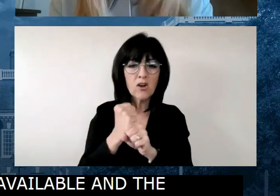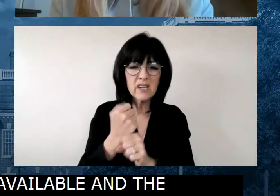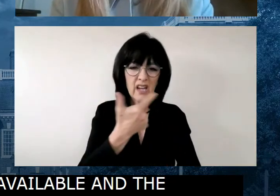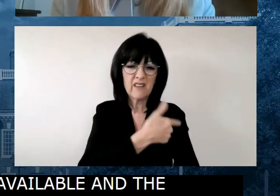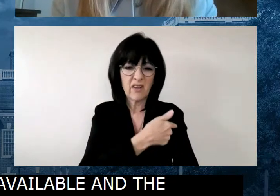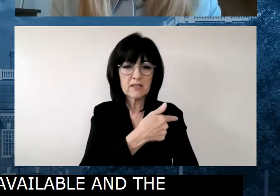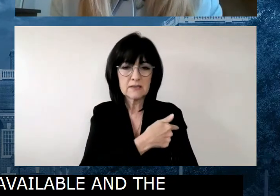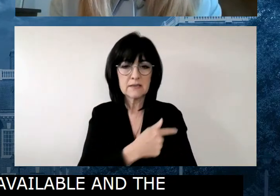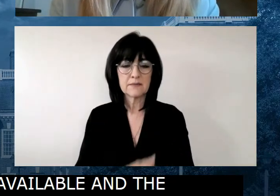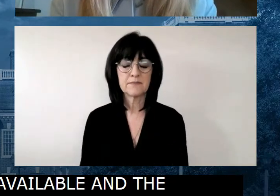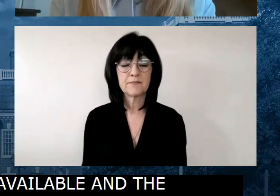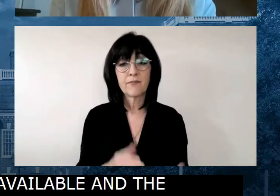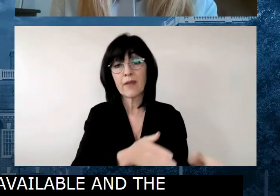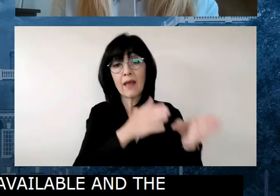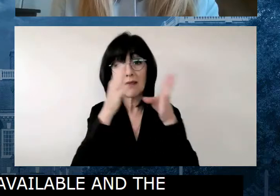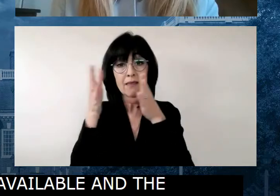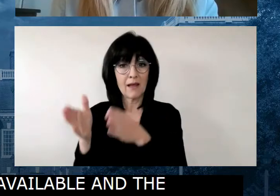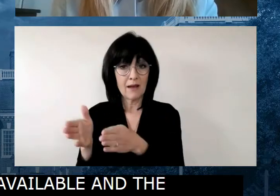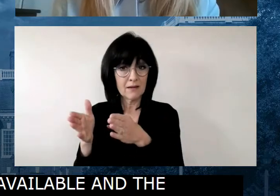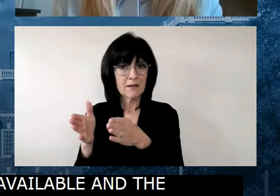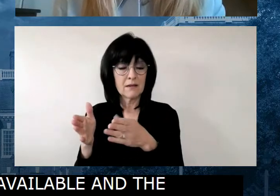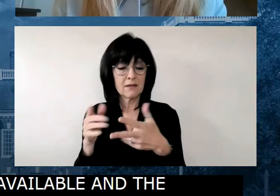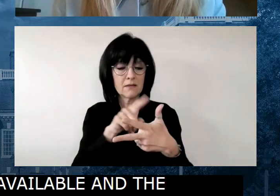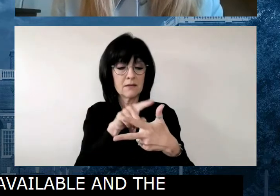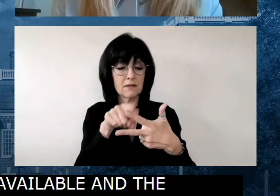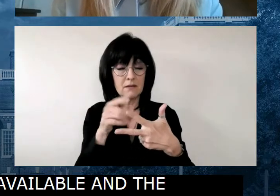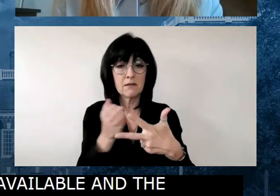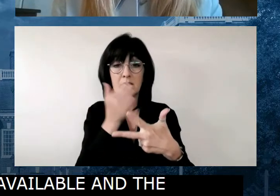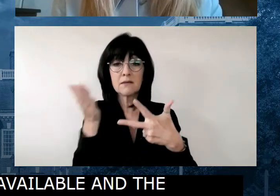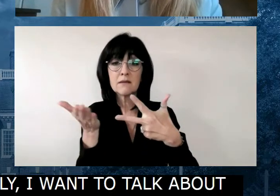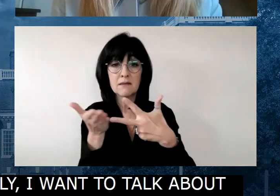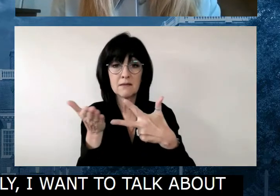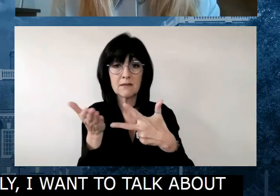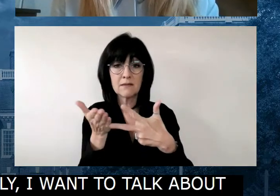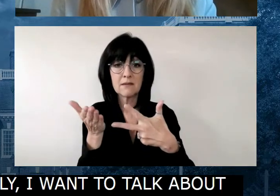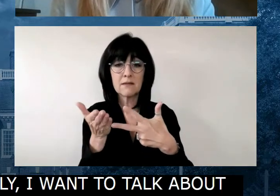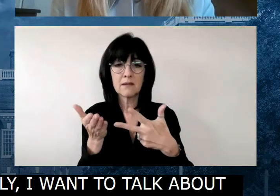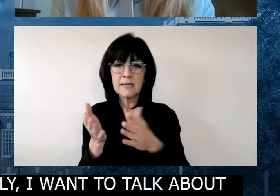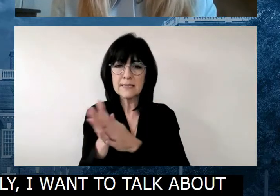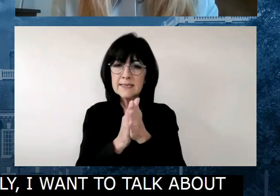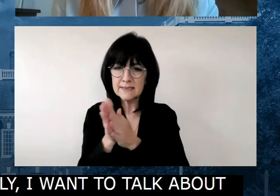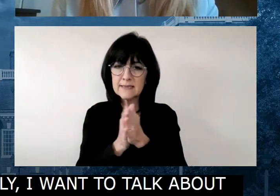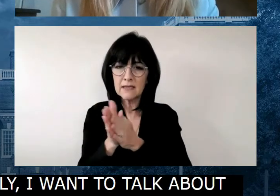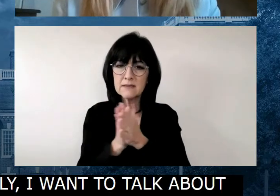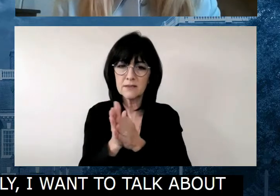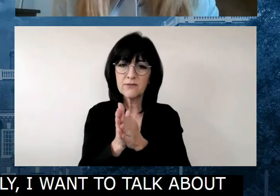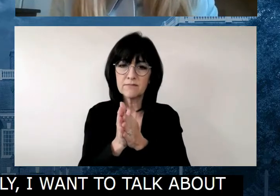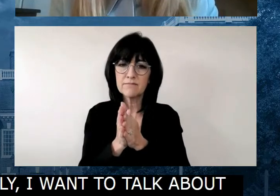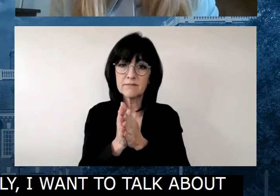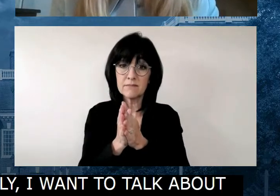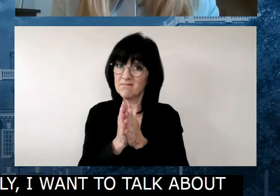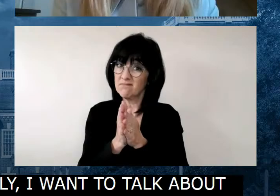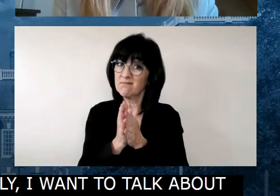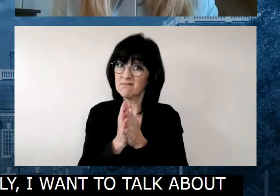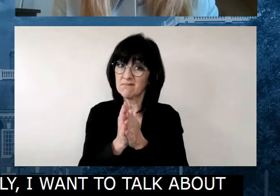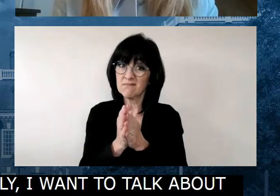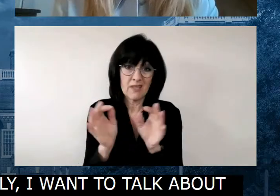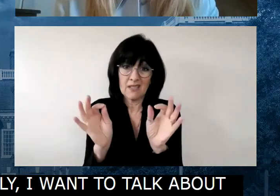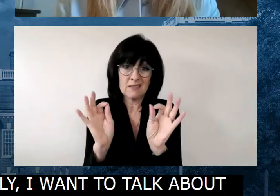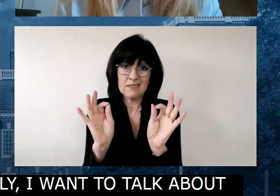about incentives, because we know that incentives do drive uptake. They drive